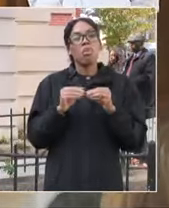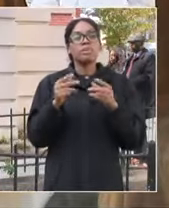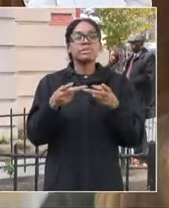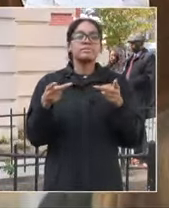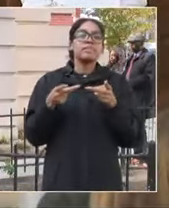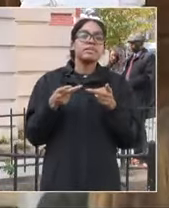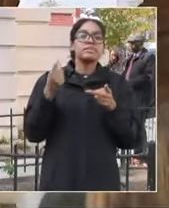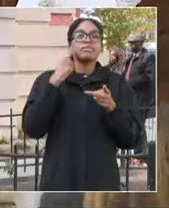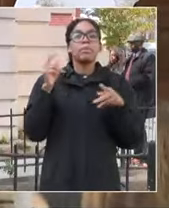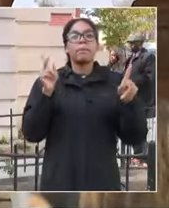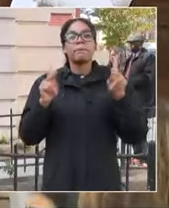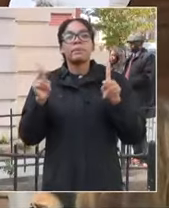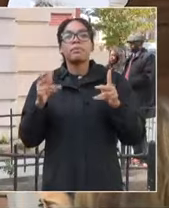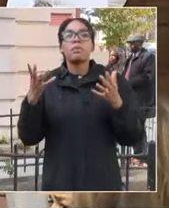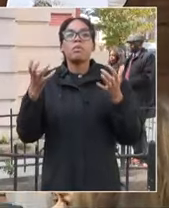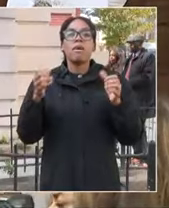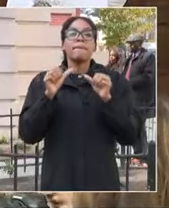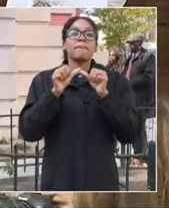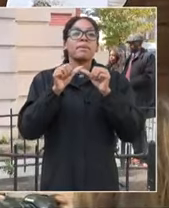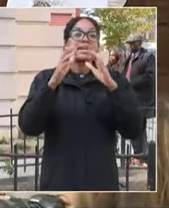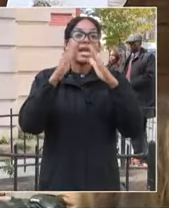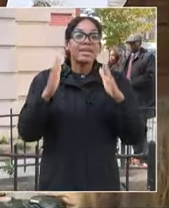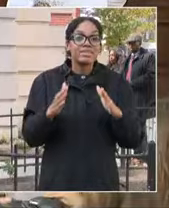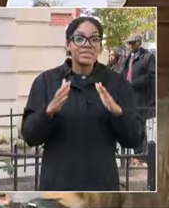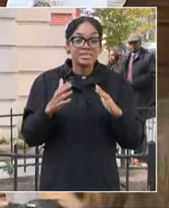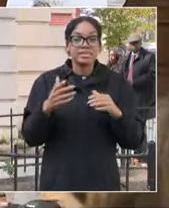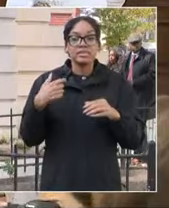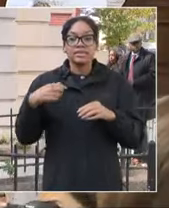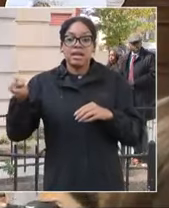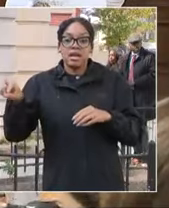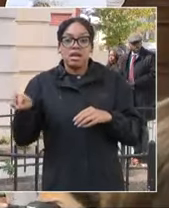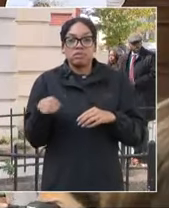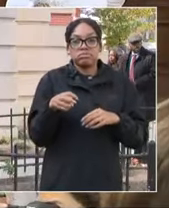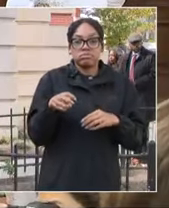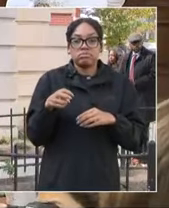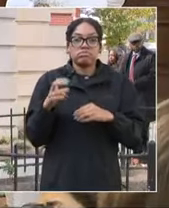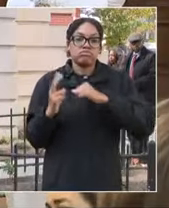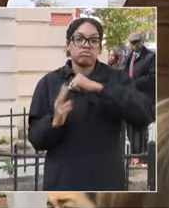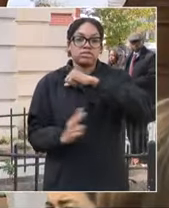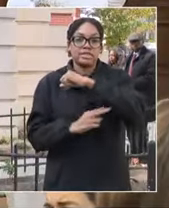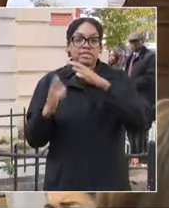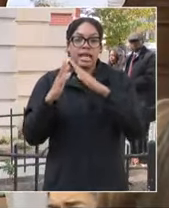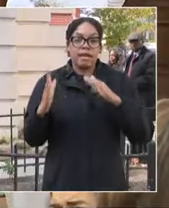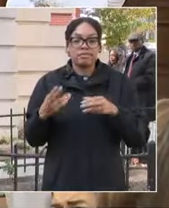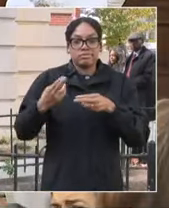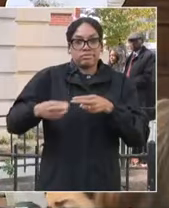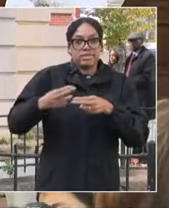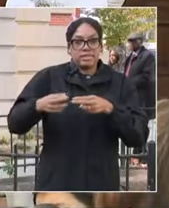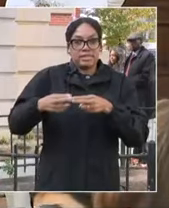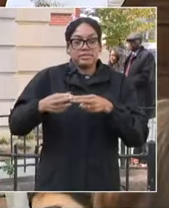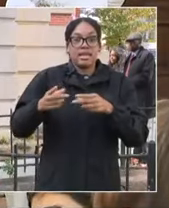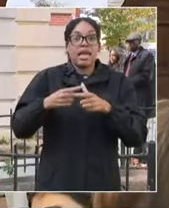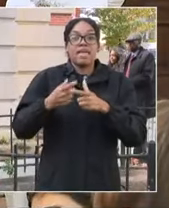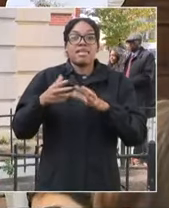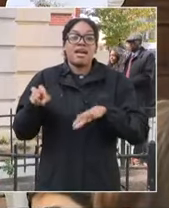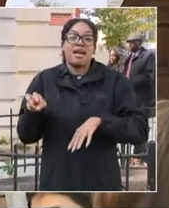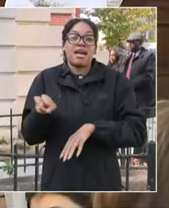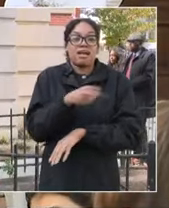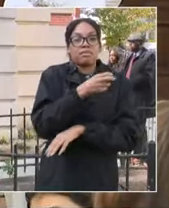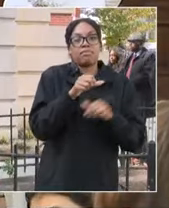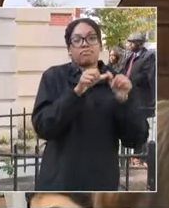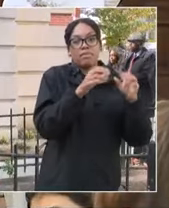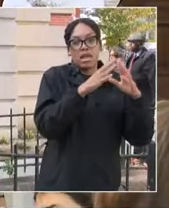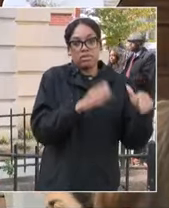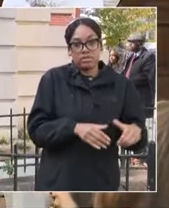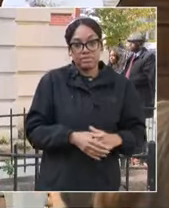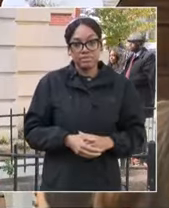working their way to permanent housing. We continue to rely on our short-term family housing for families as